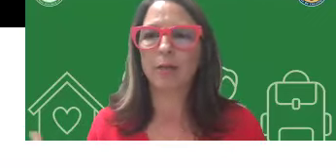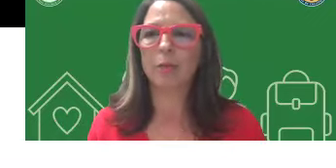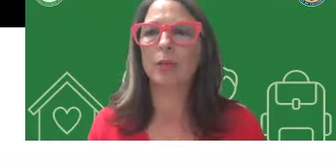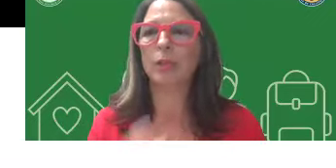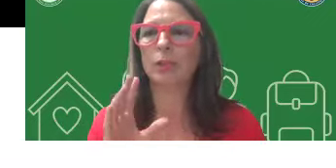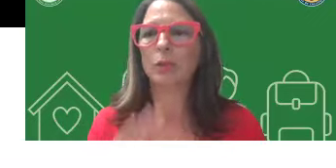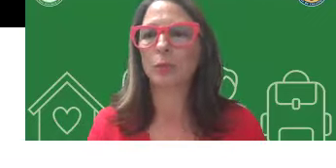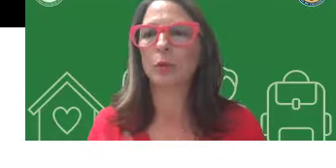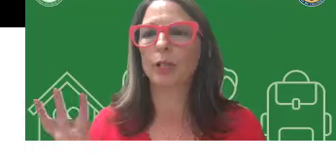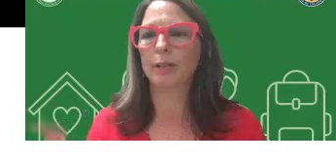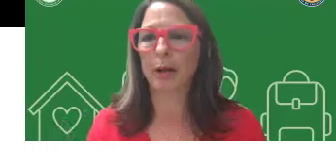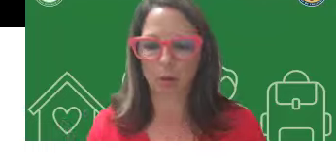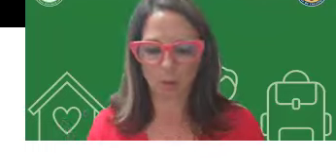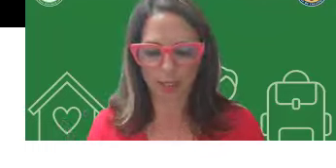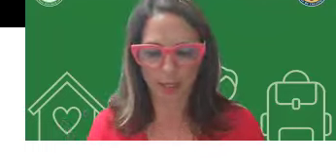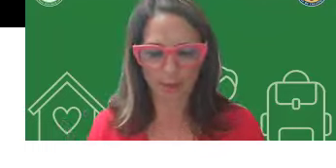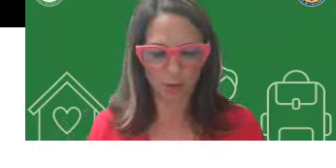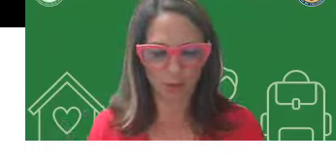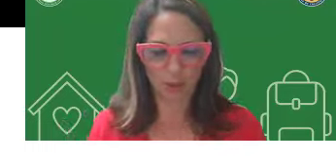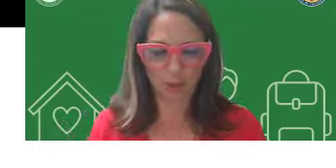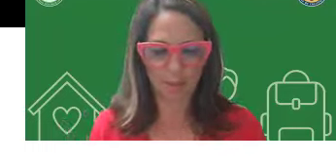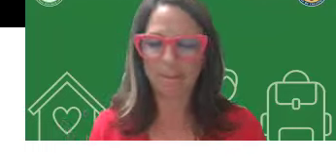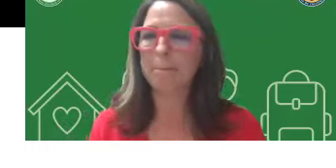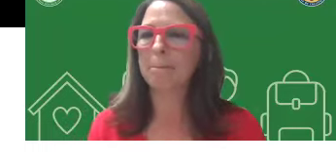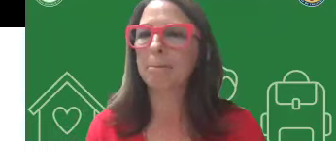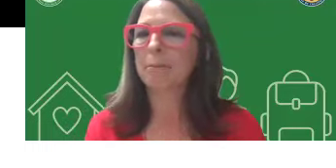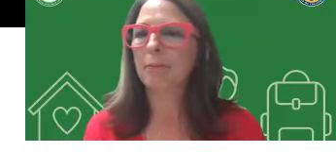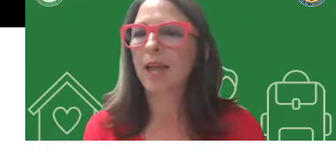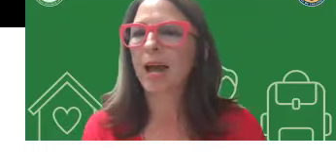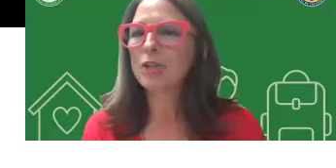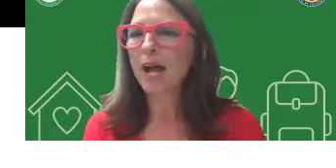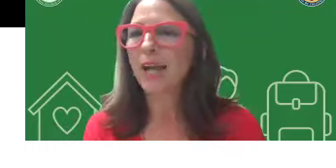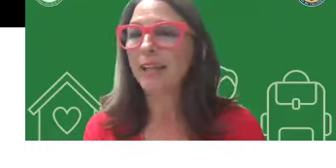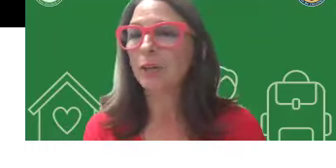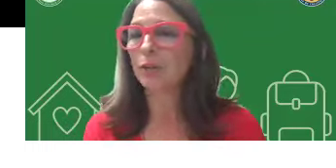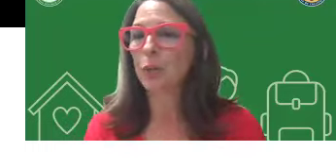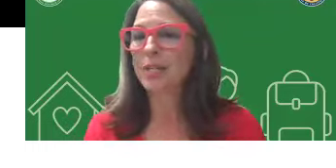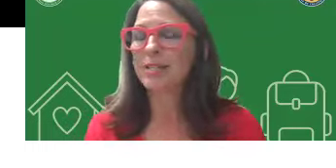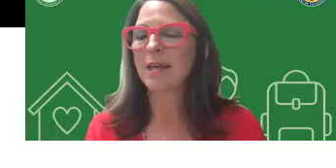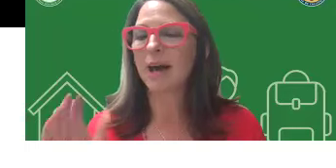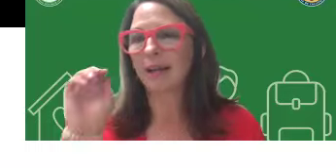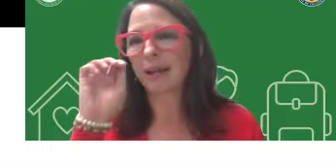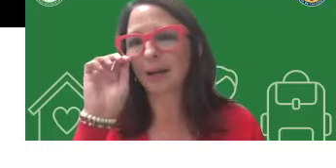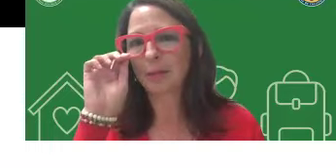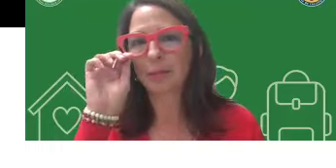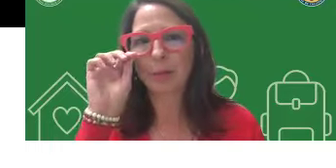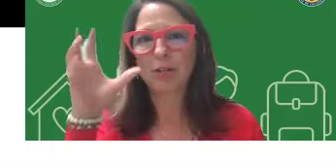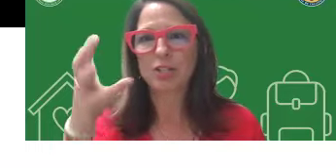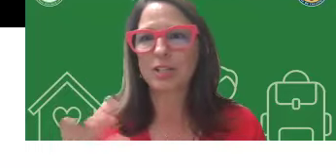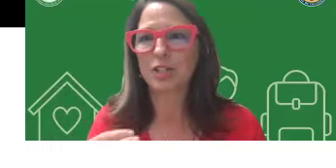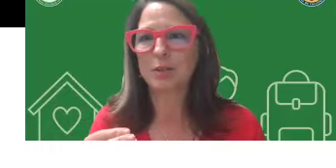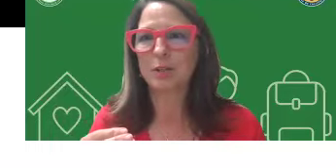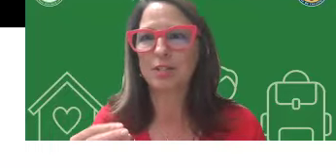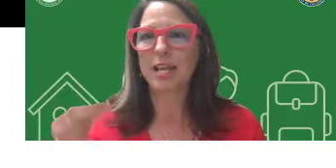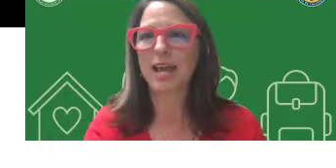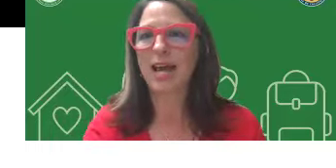one email that will include the recording, the PowerPoint, and the survey. I just want to highlight, you'll notice that the